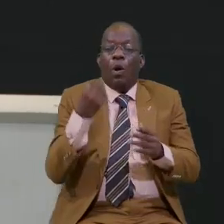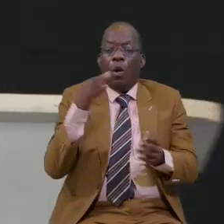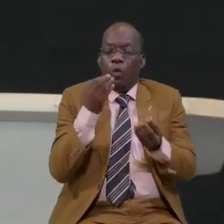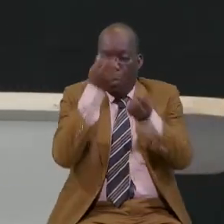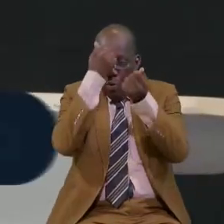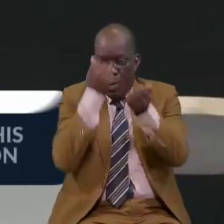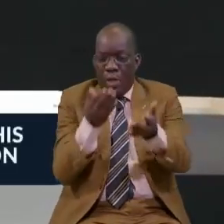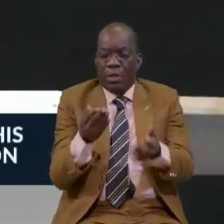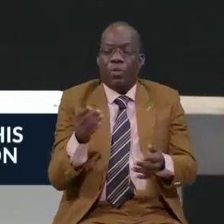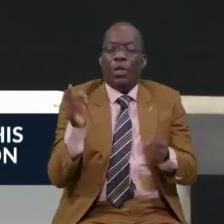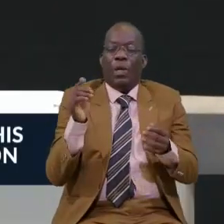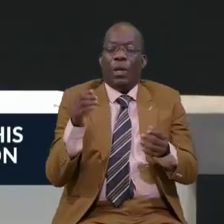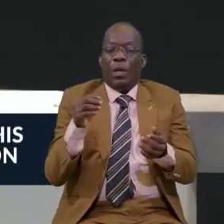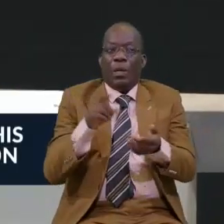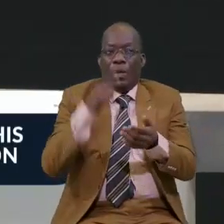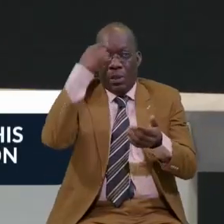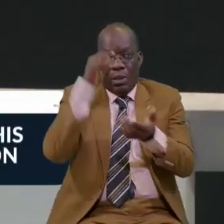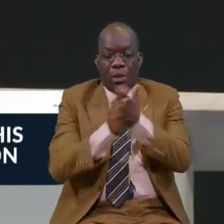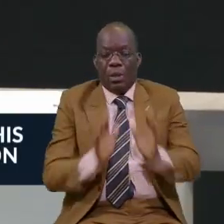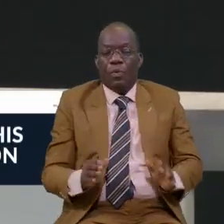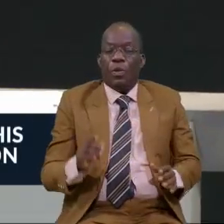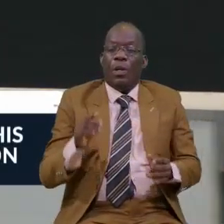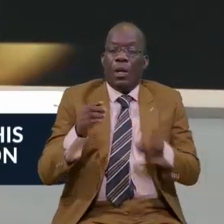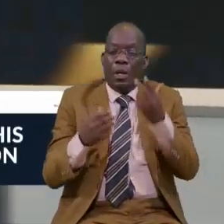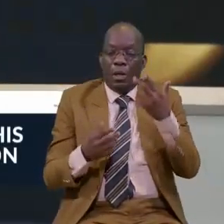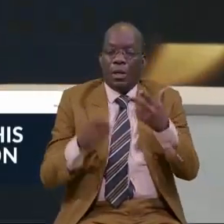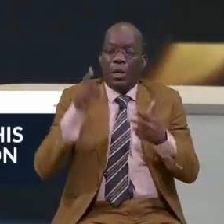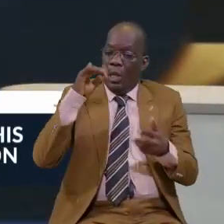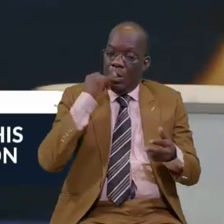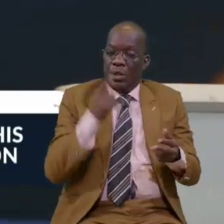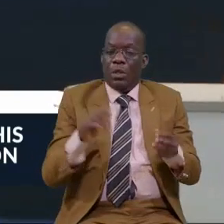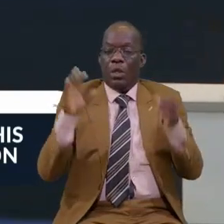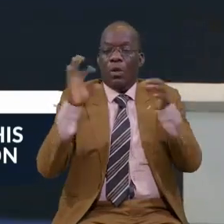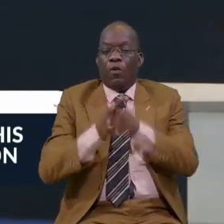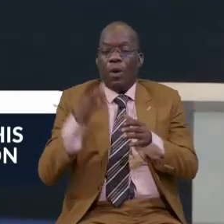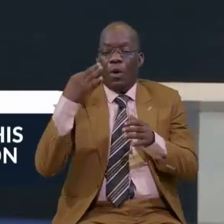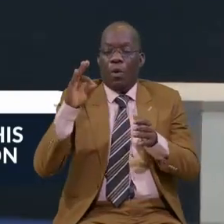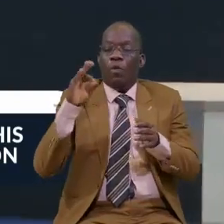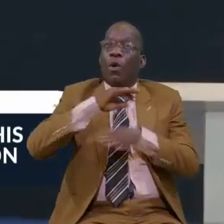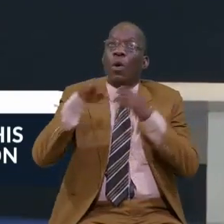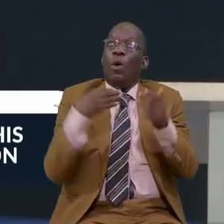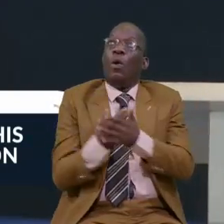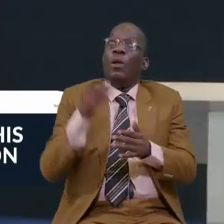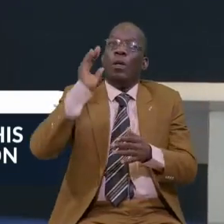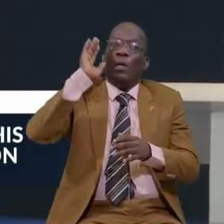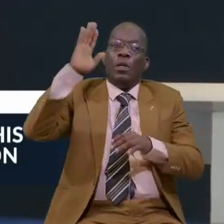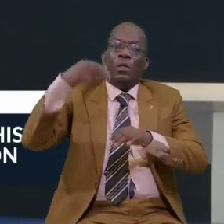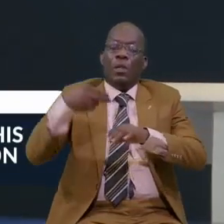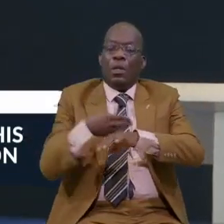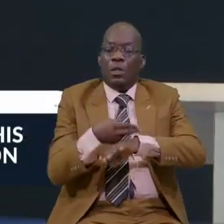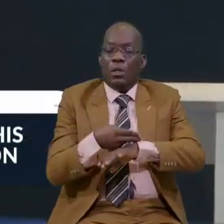is the unifier of all his sheep under his shepherdship